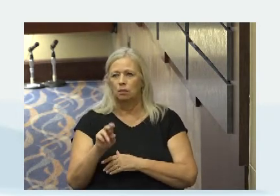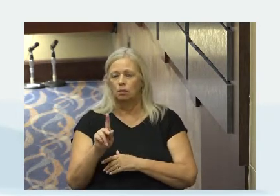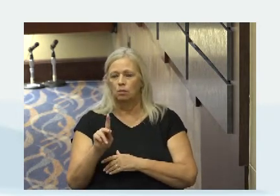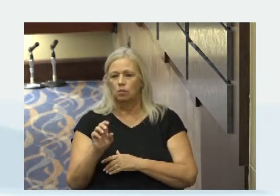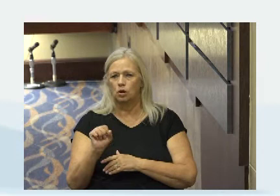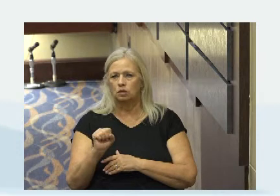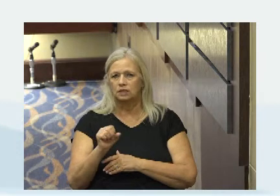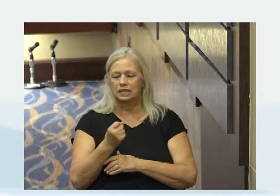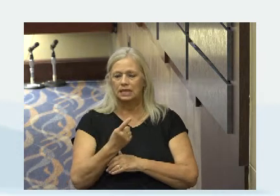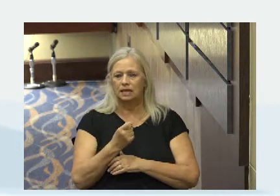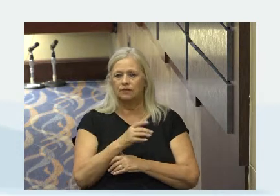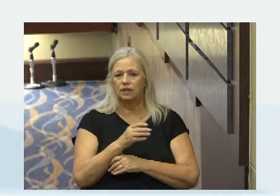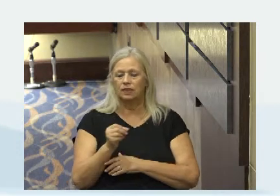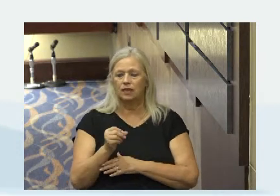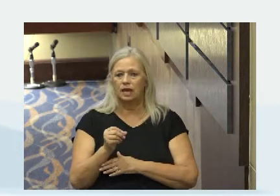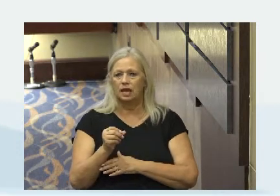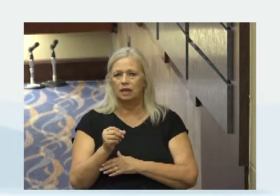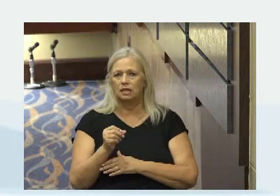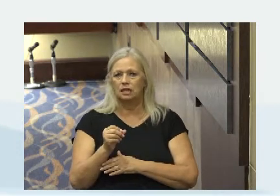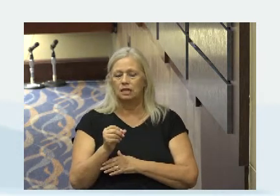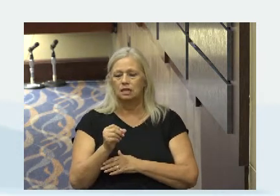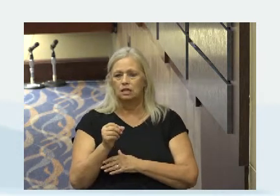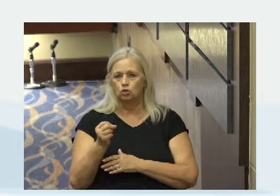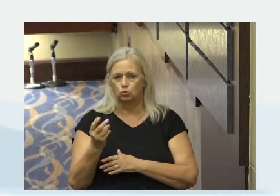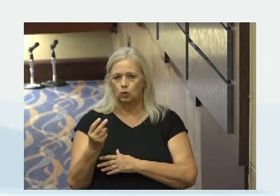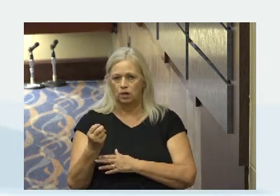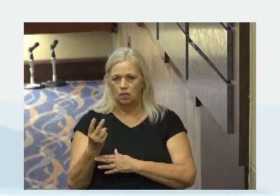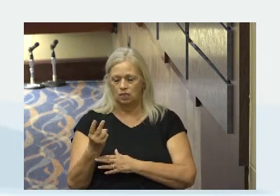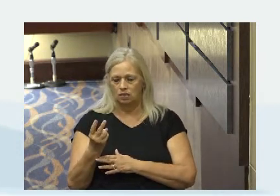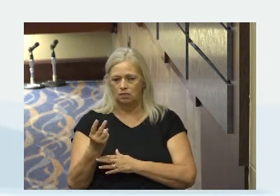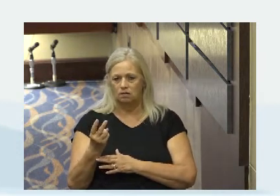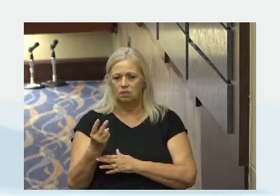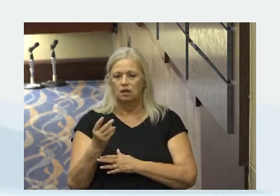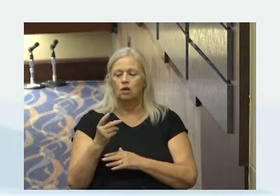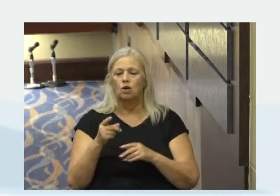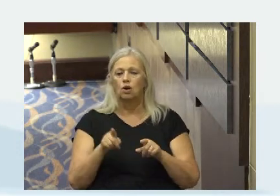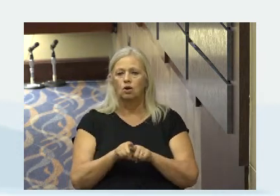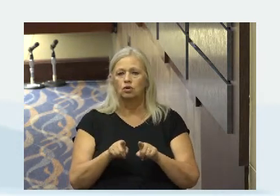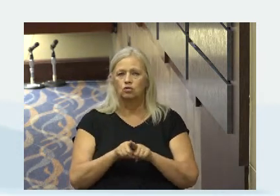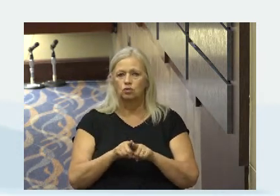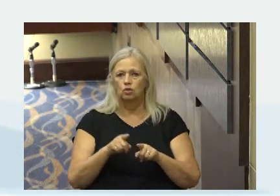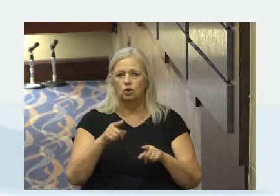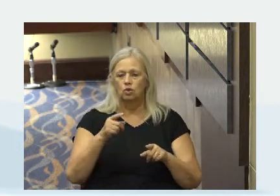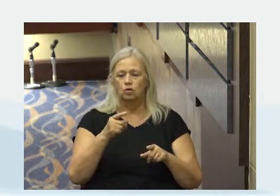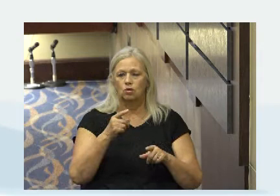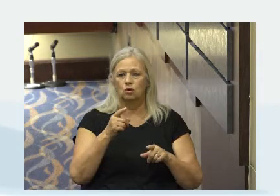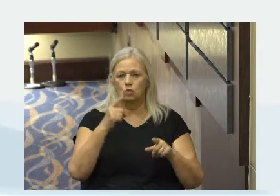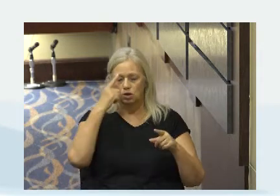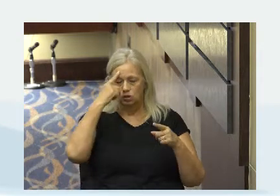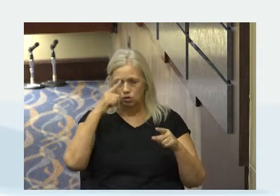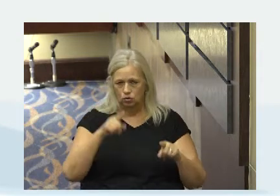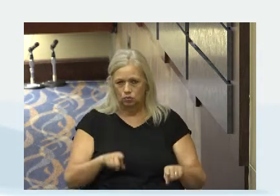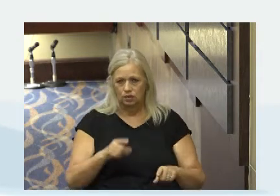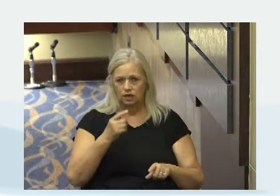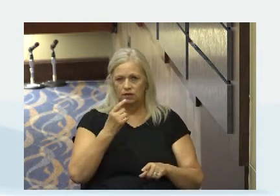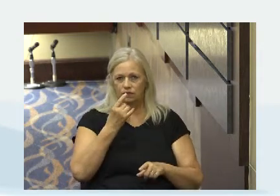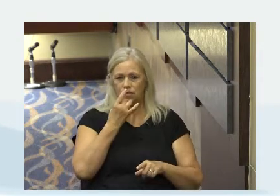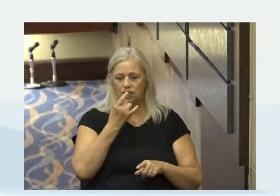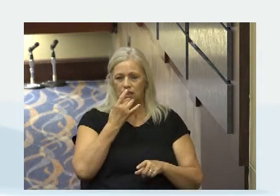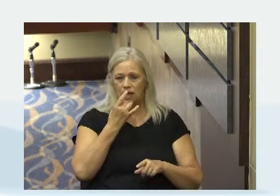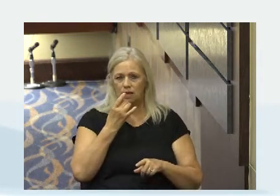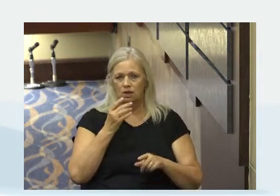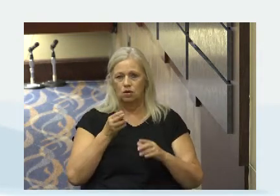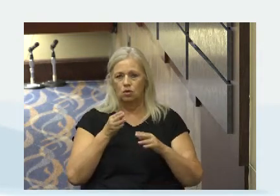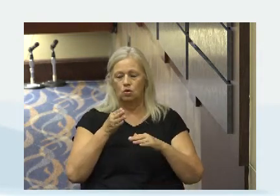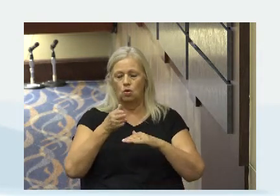11th, and 12th. And we also, in that agreement, agreed we would maintain the lighting on the cable stayed bridges over the